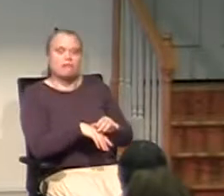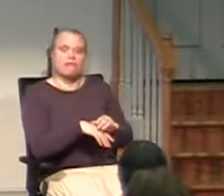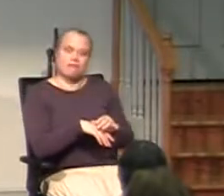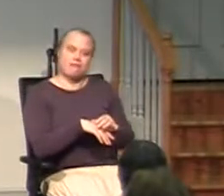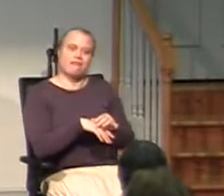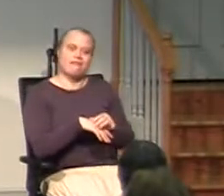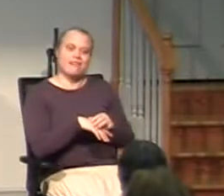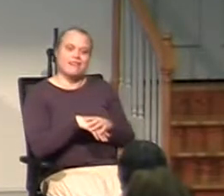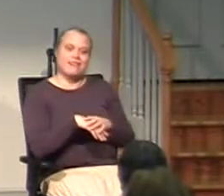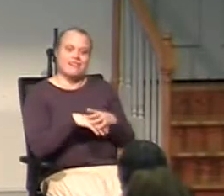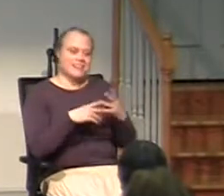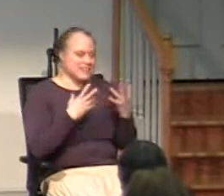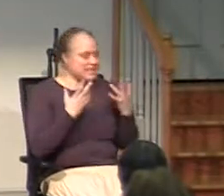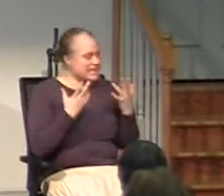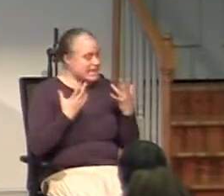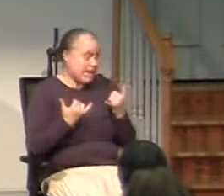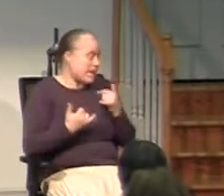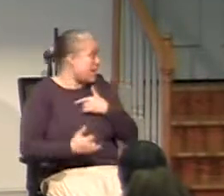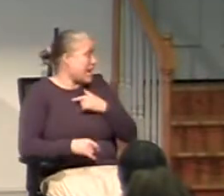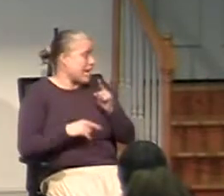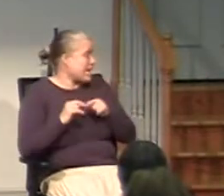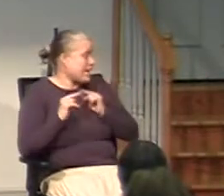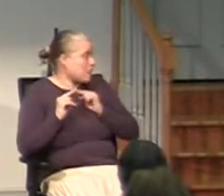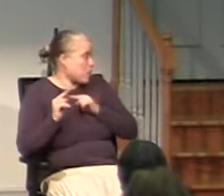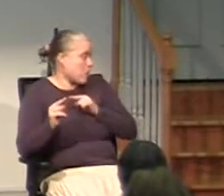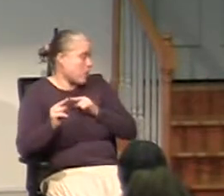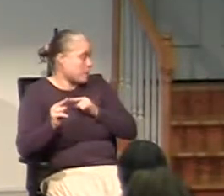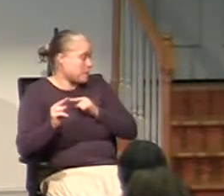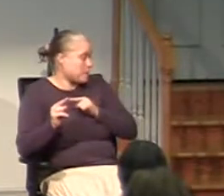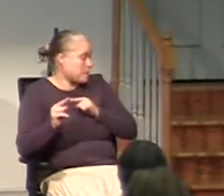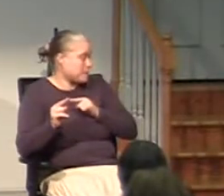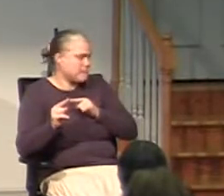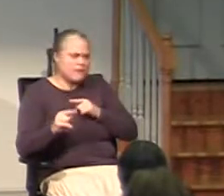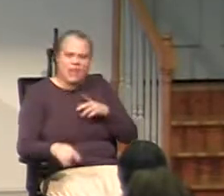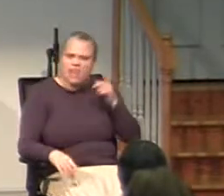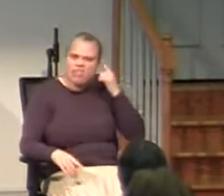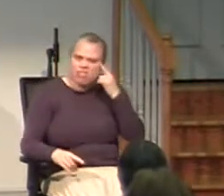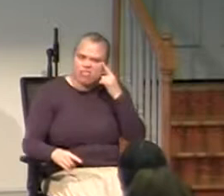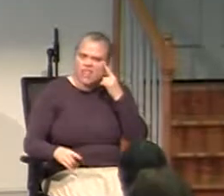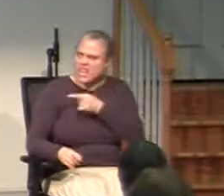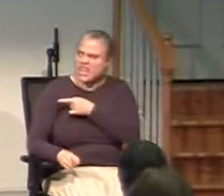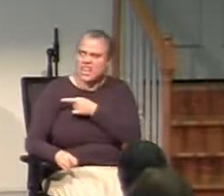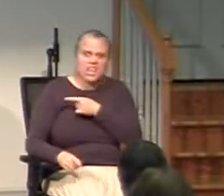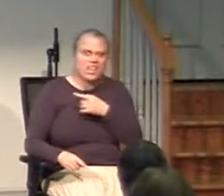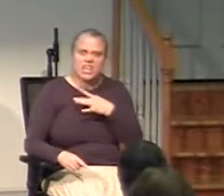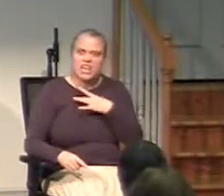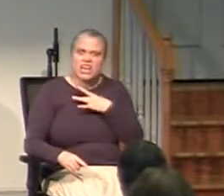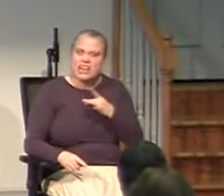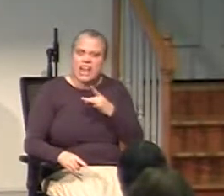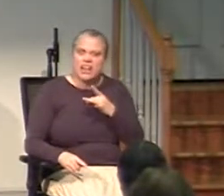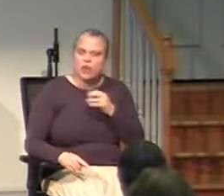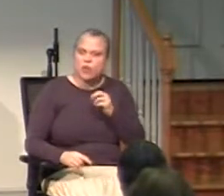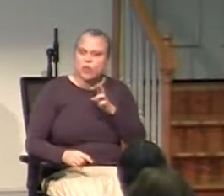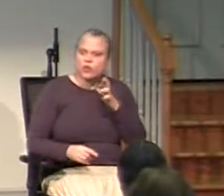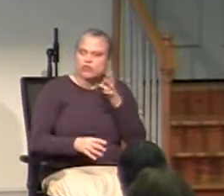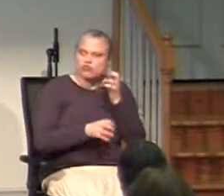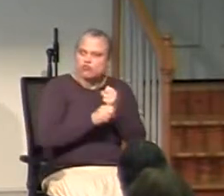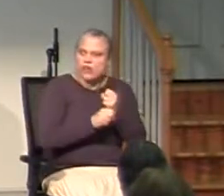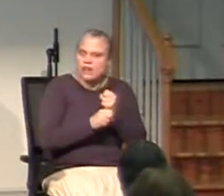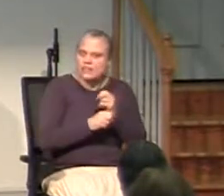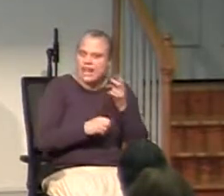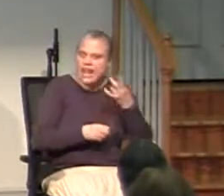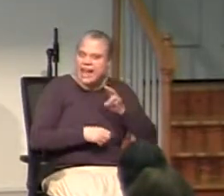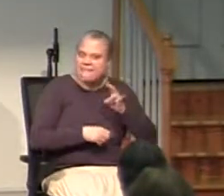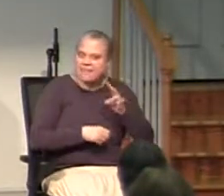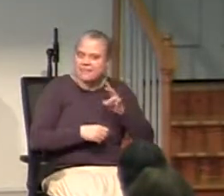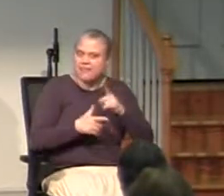He said, "Now, I can't be there." Now, think of this. He did not trust Seventh-day Adventists. God worked the work in his